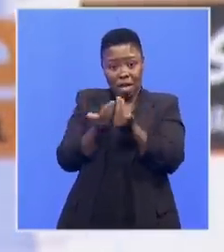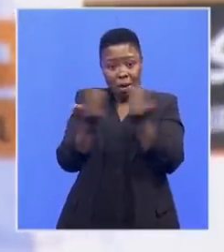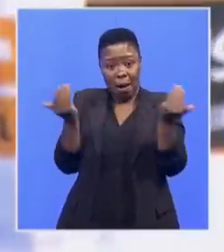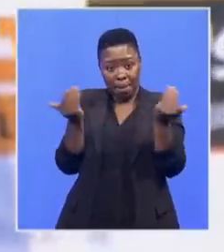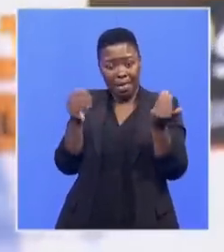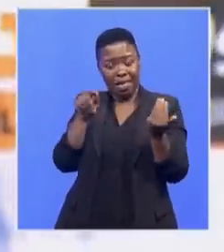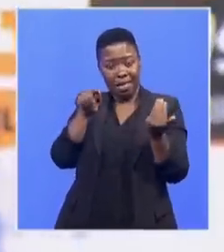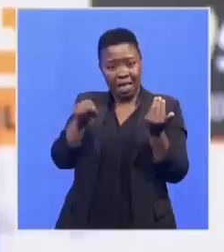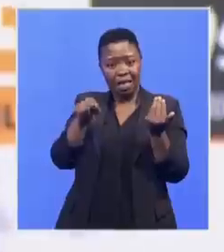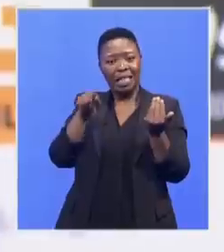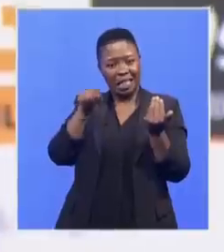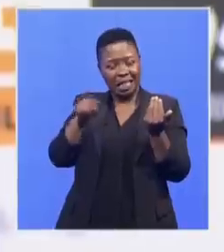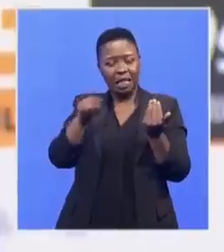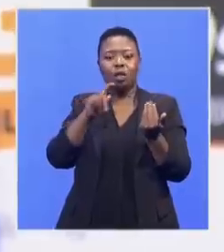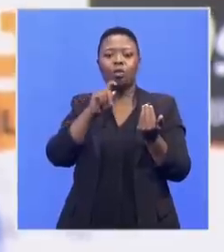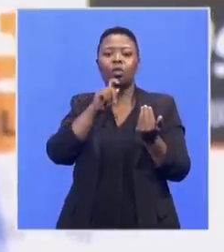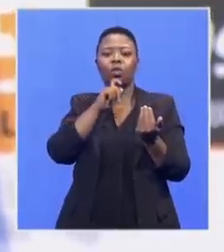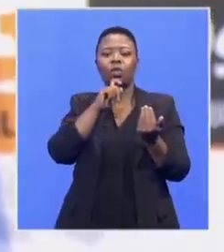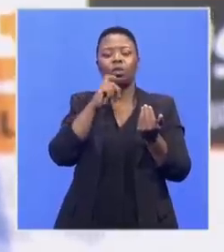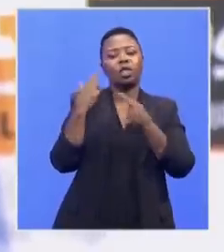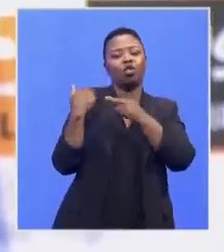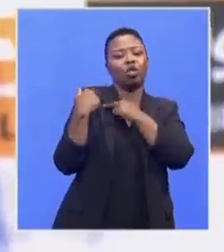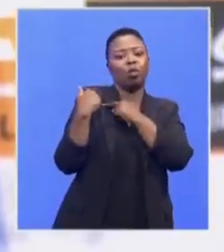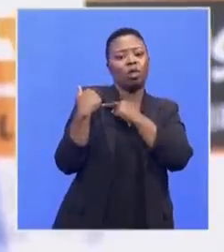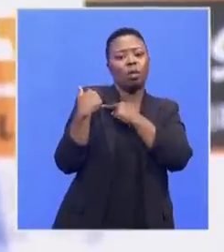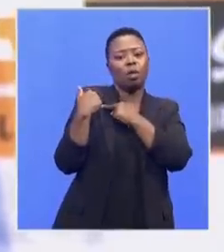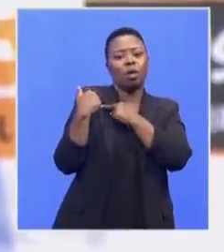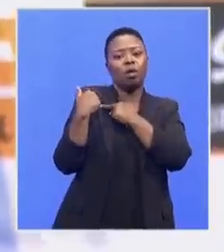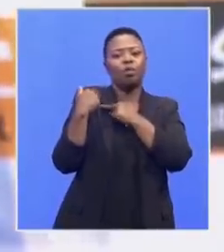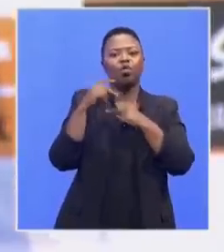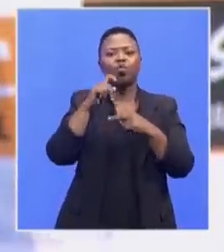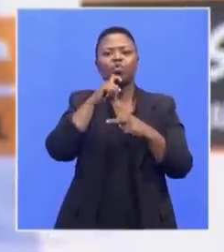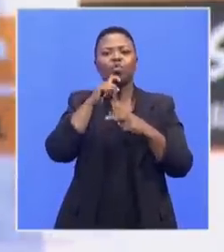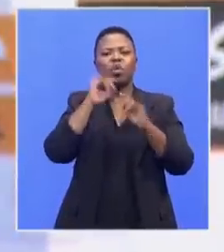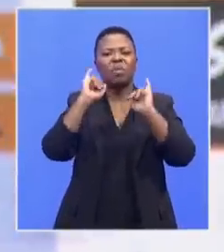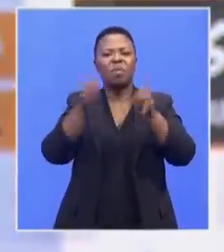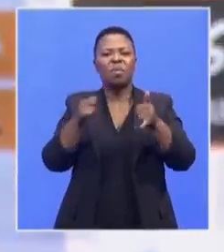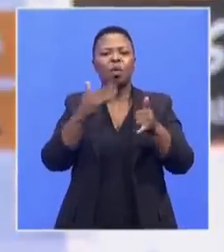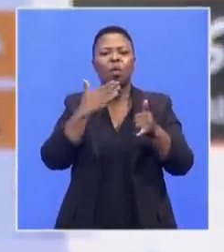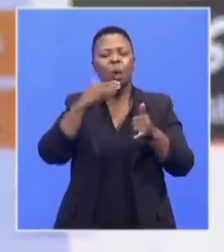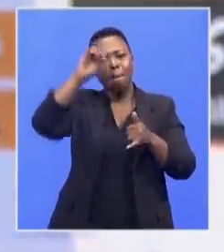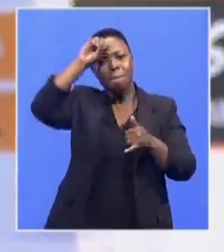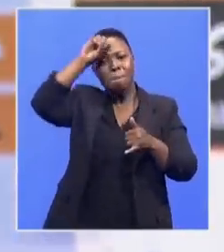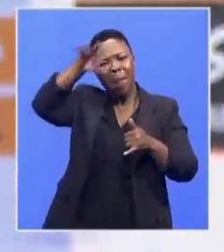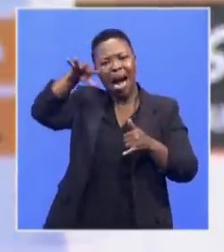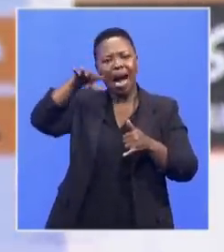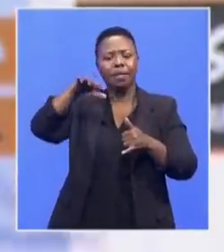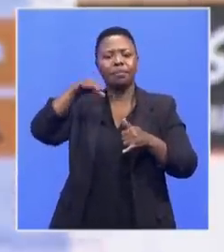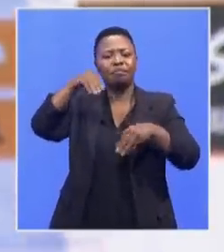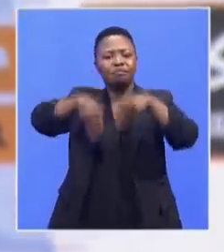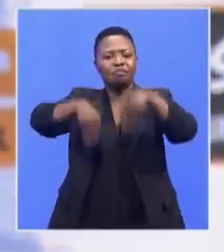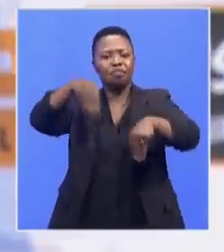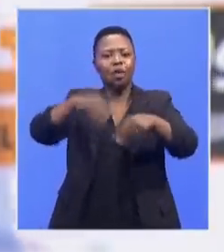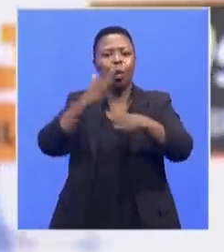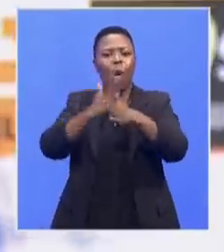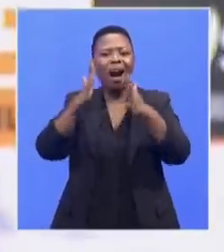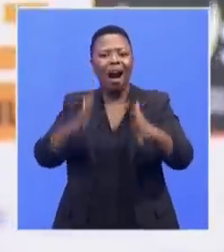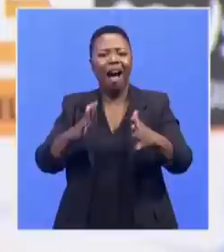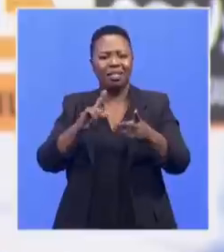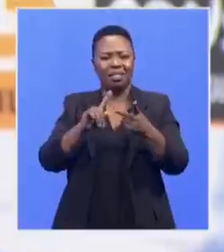for the exploitation of mine workers, paying them slave